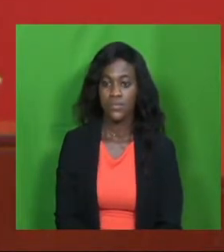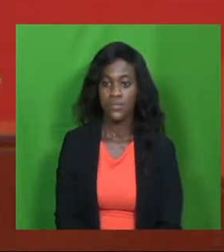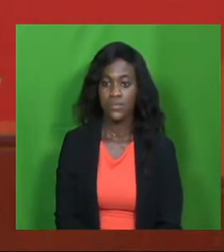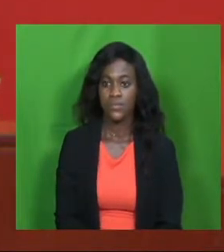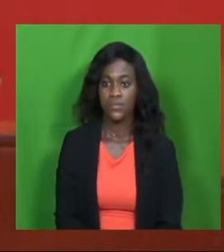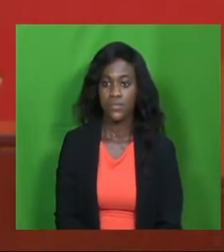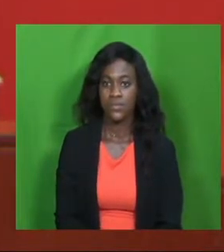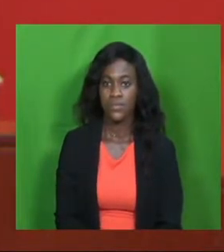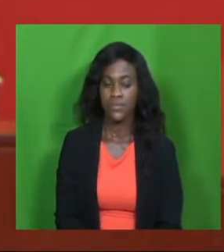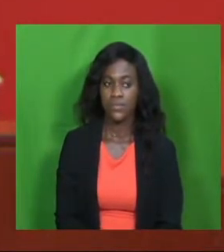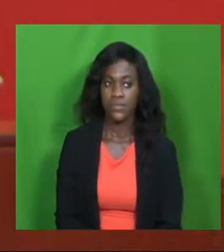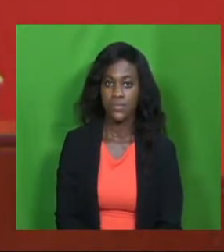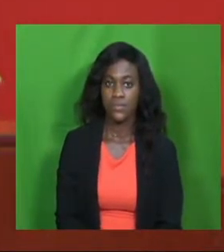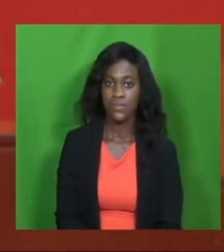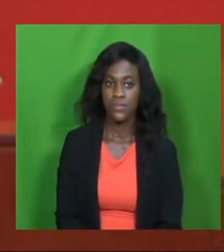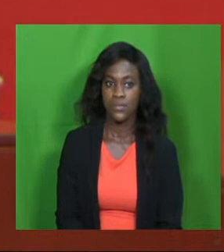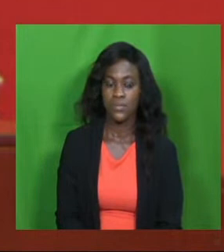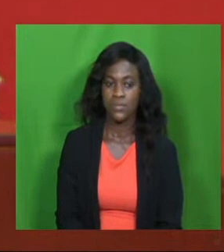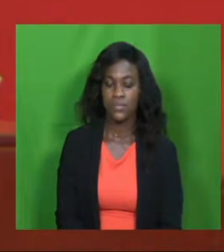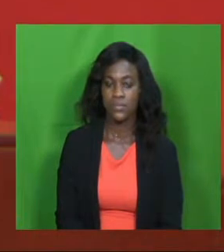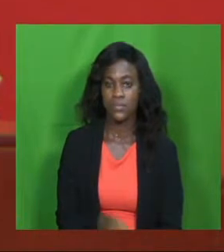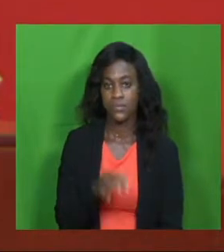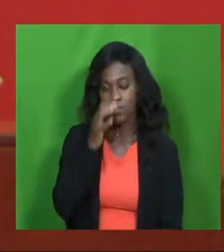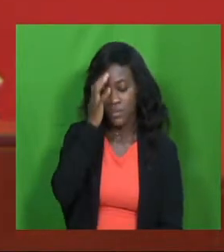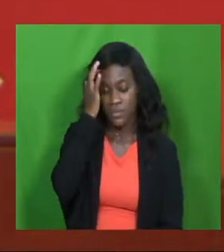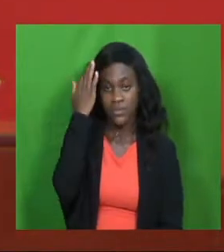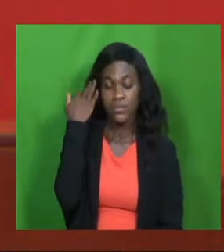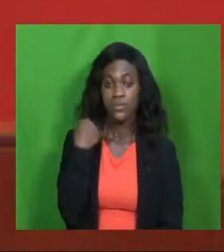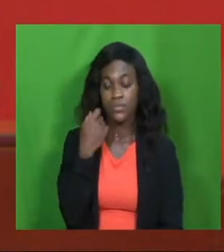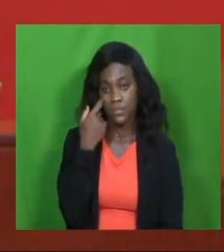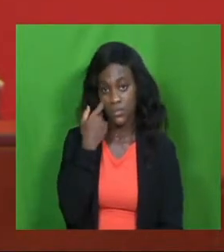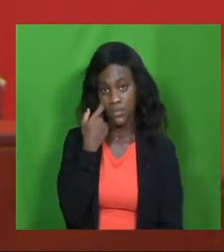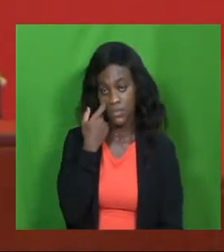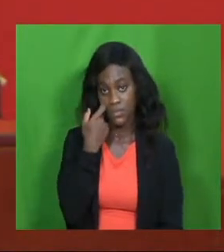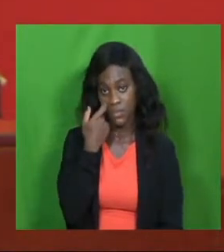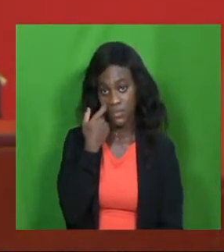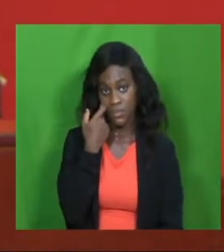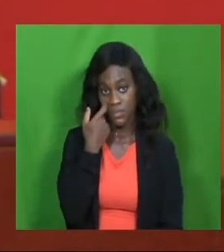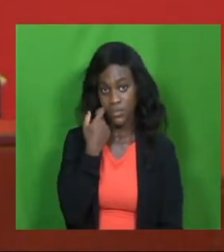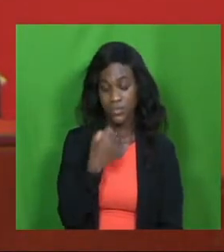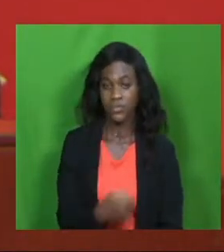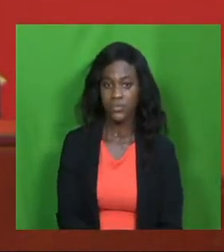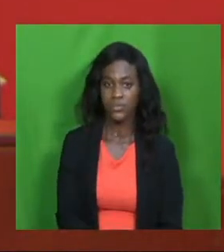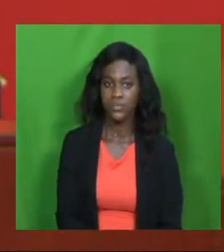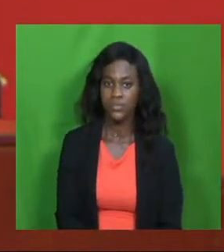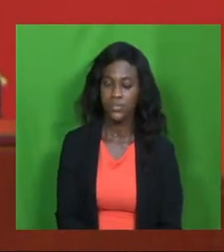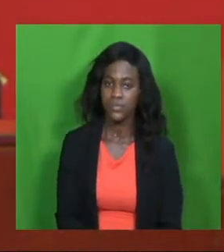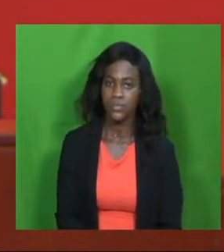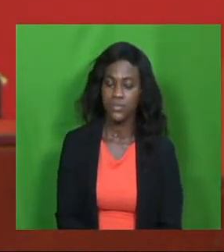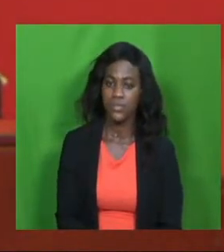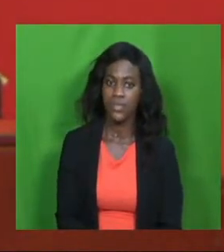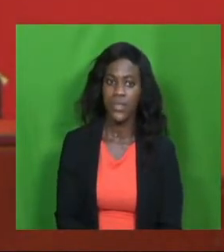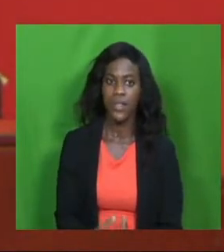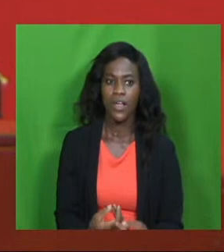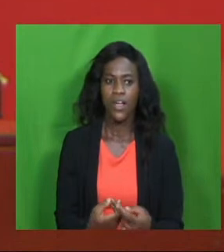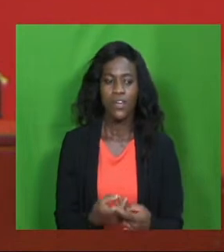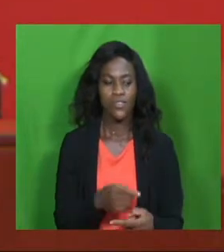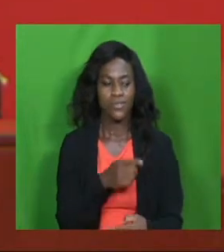Ranking for sports, yes. Thank you, Mr. Speaker. Coming from the answer given